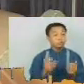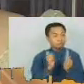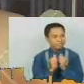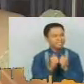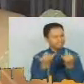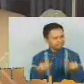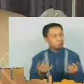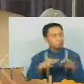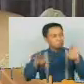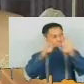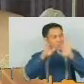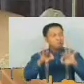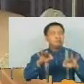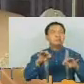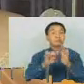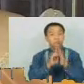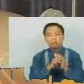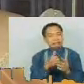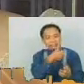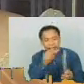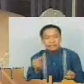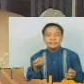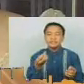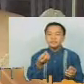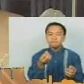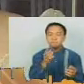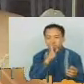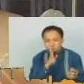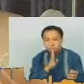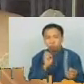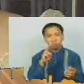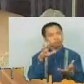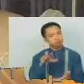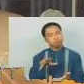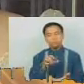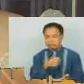learn to call on God, talk to God in gratitude. Hindi yung bill mo